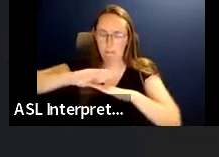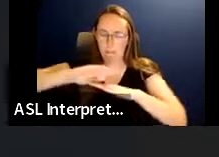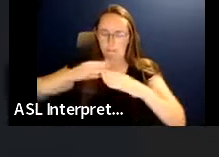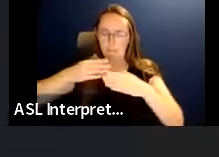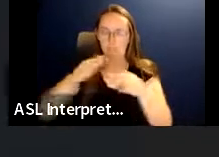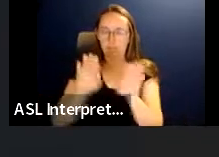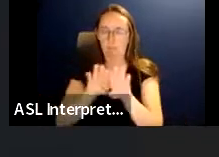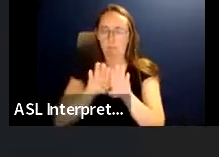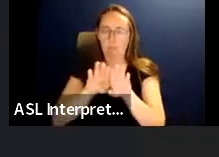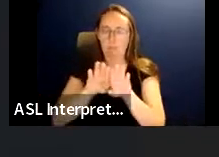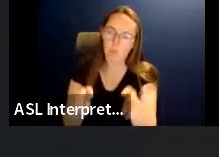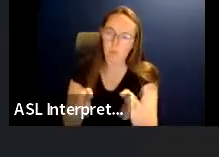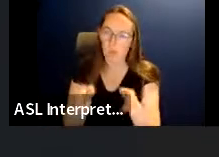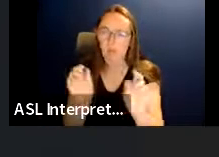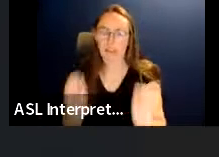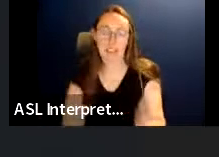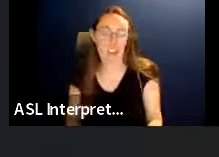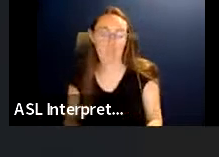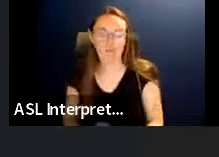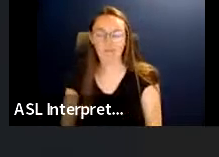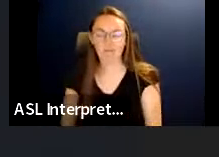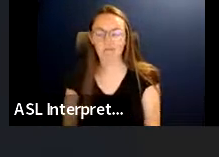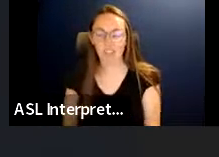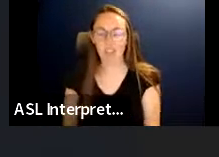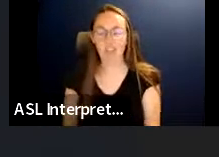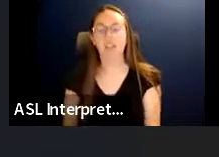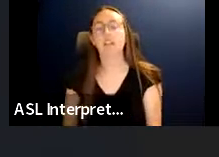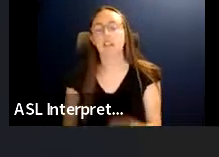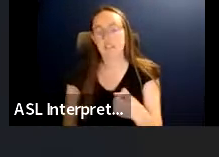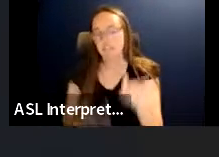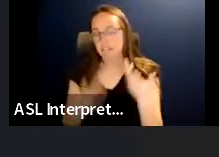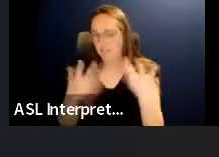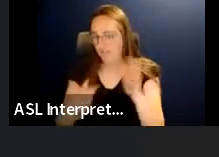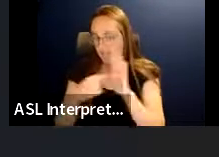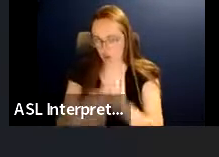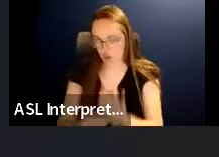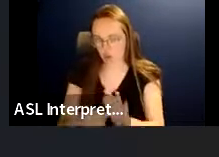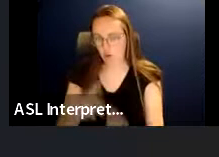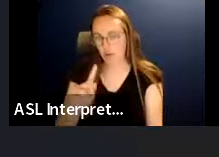flutes. And then the clever cutter I demonstrated.